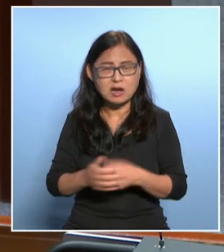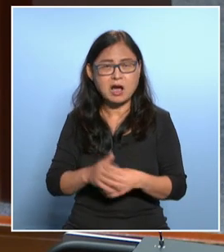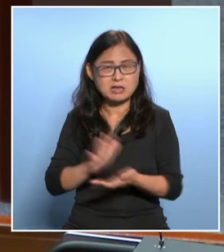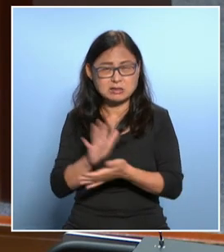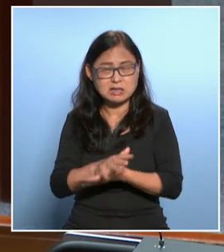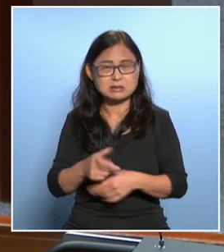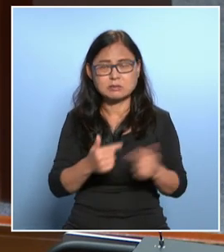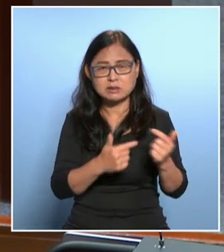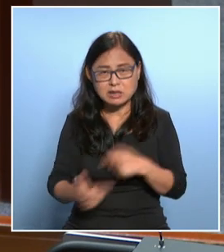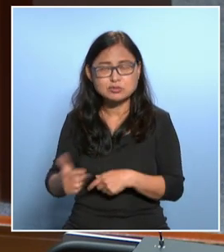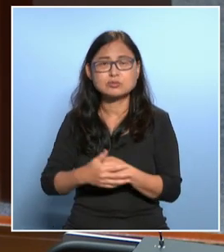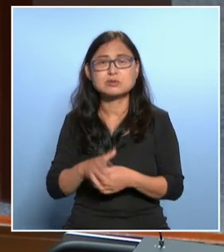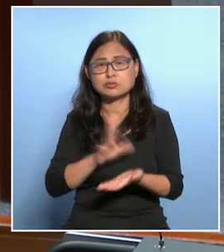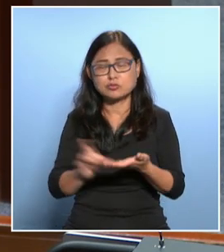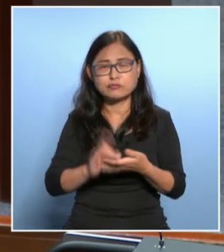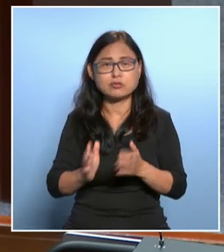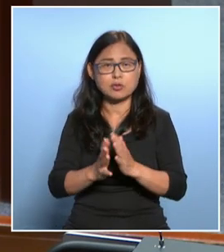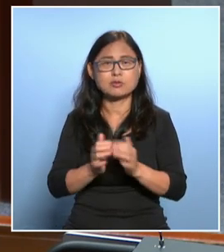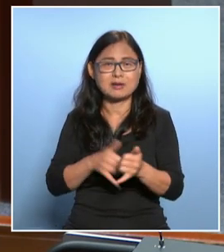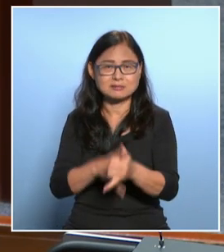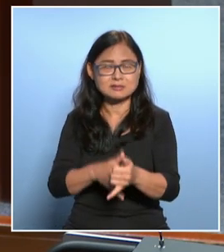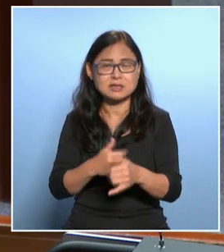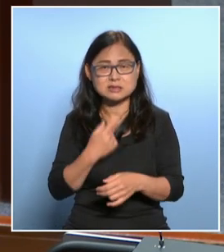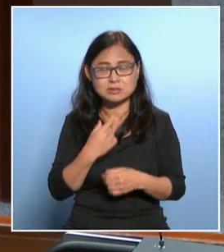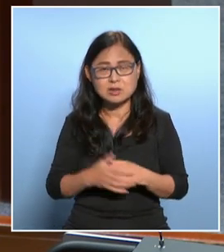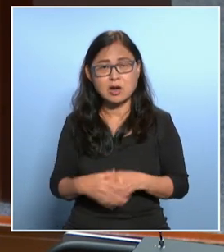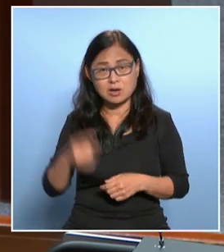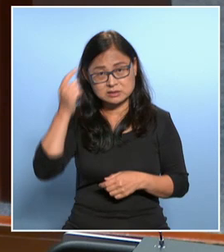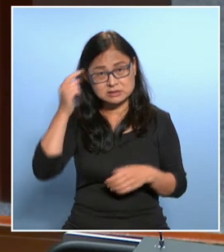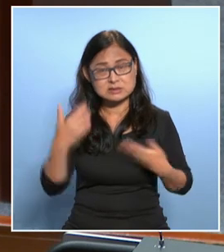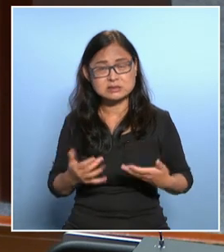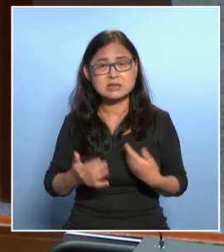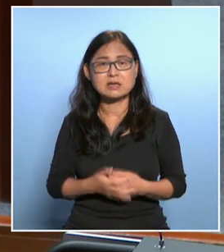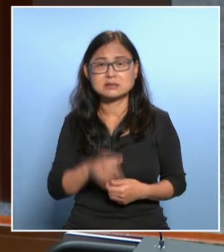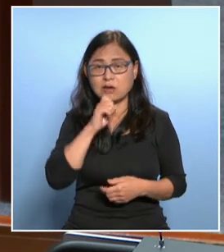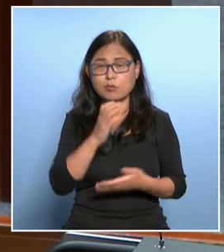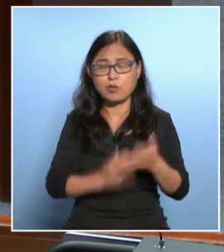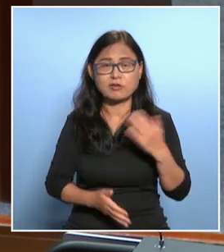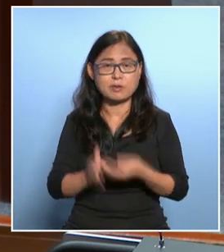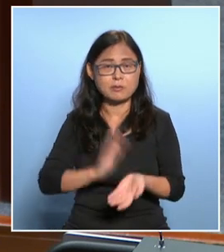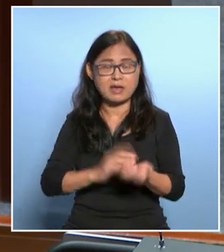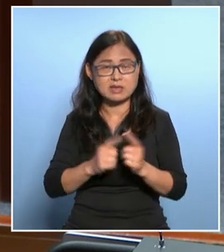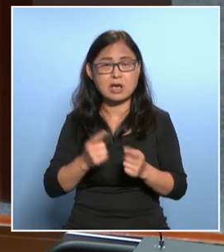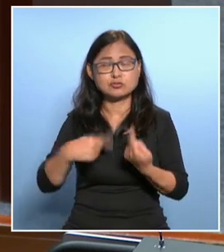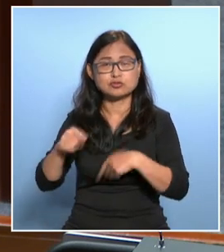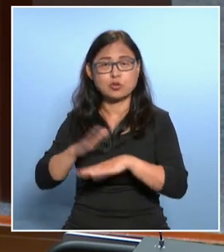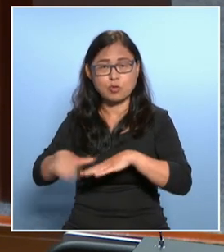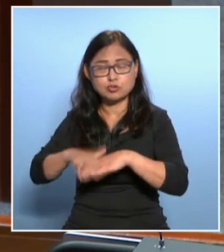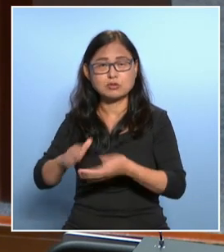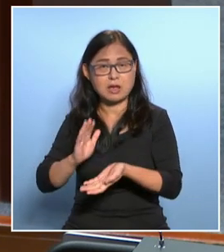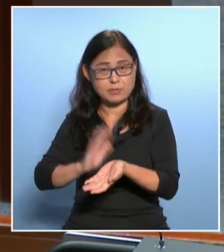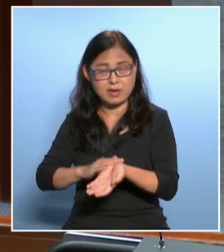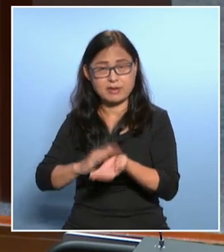Because for the old cases, if we provide 3 consultations for them per year, that will already be a lot. I understand